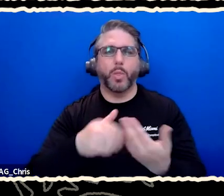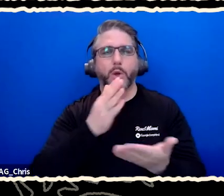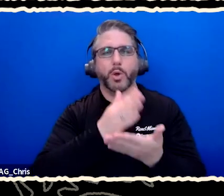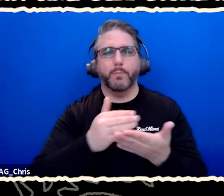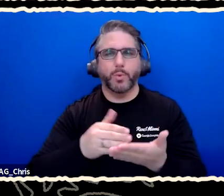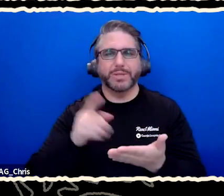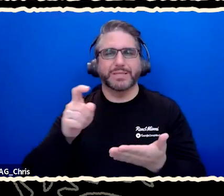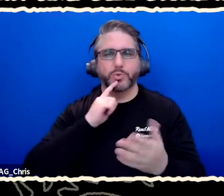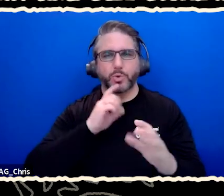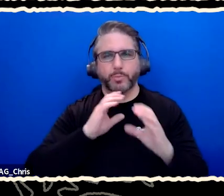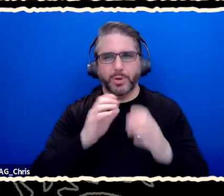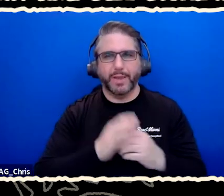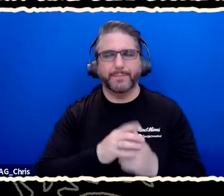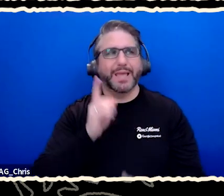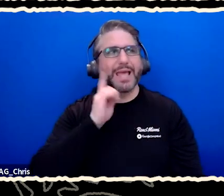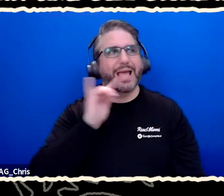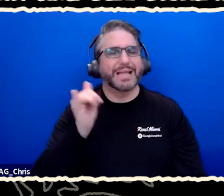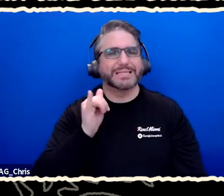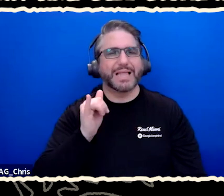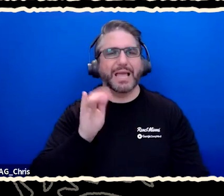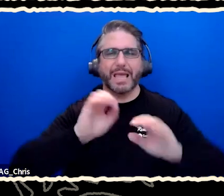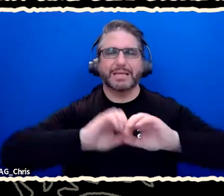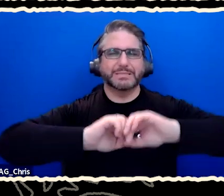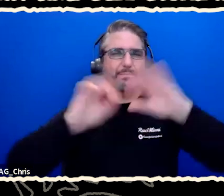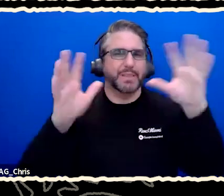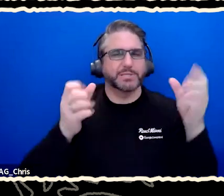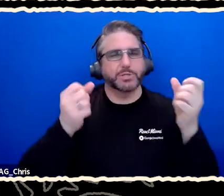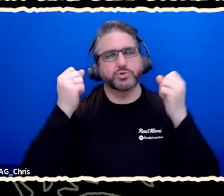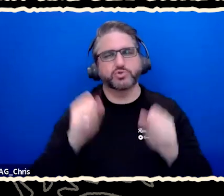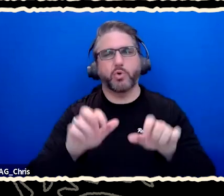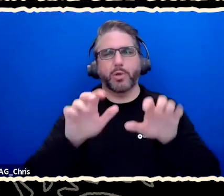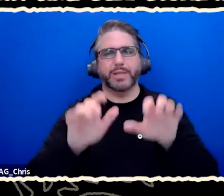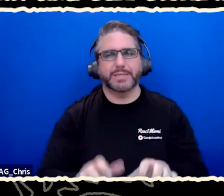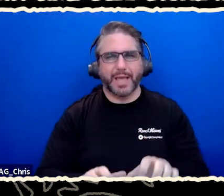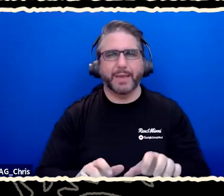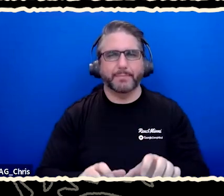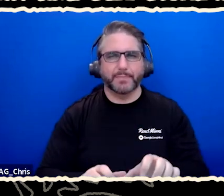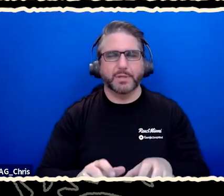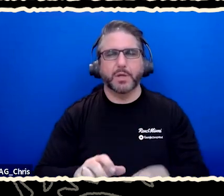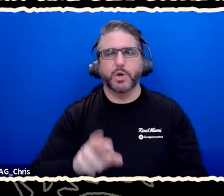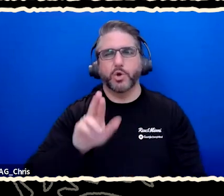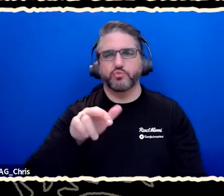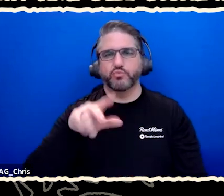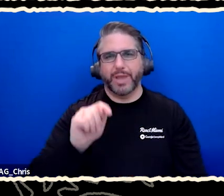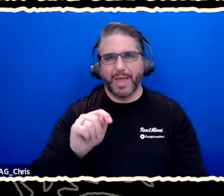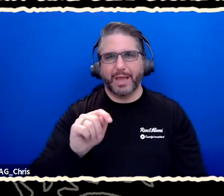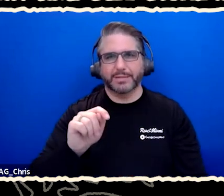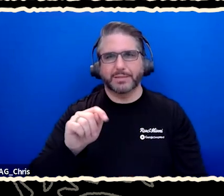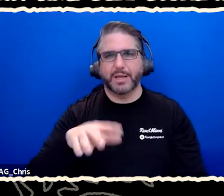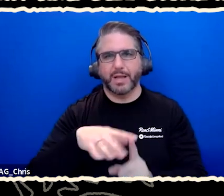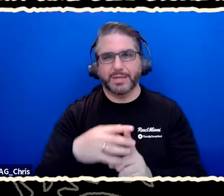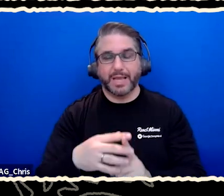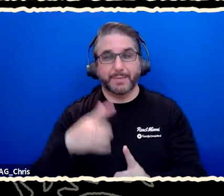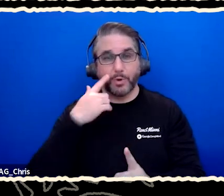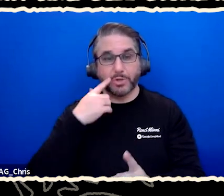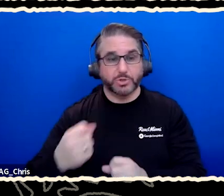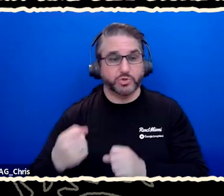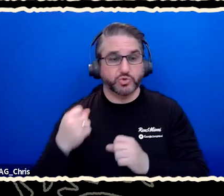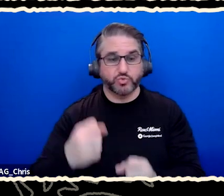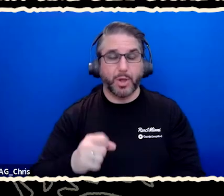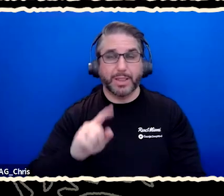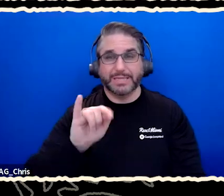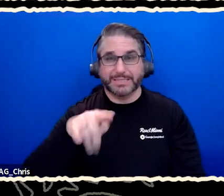like an explicit, strongly typed React context. And because it's strongly typed, we can ensure that the type